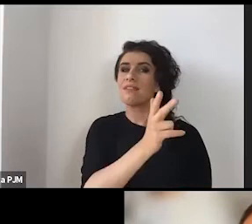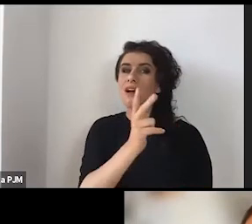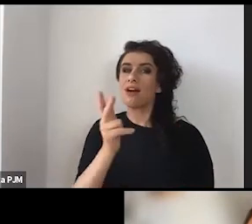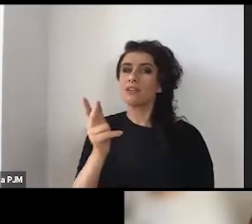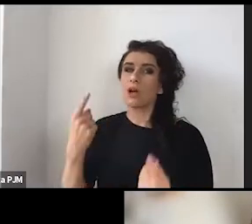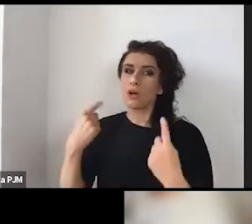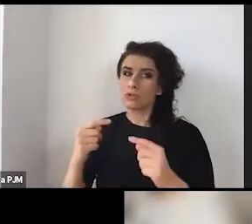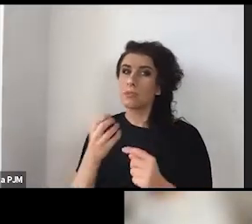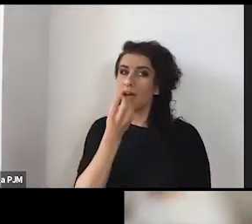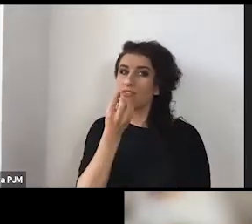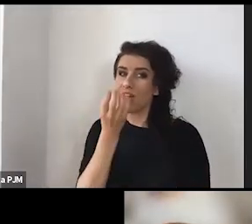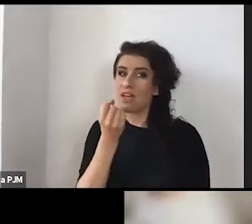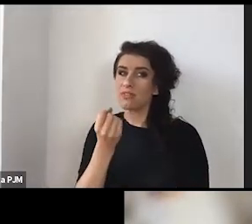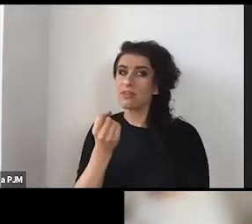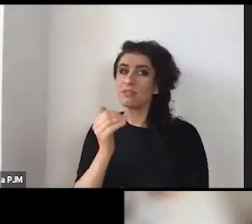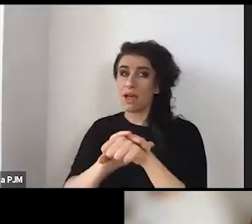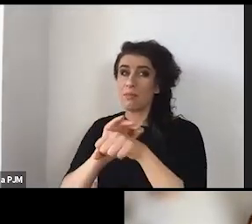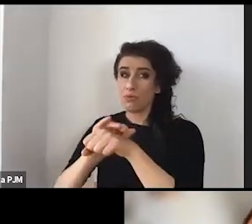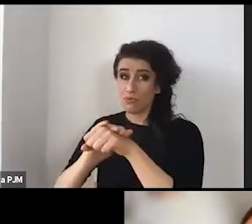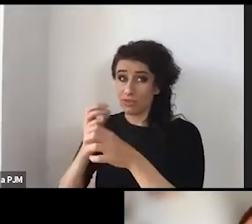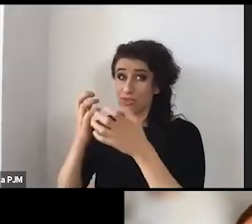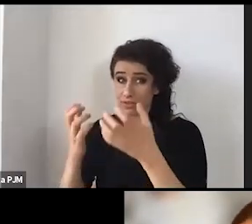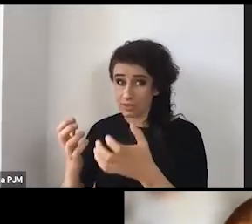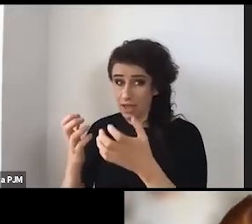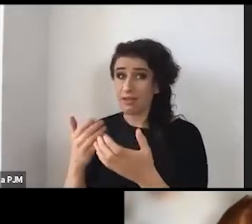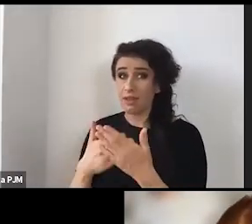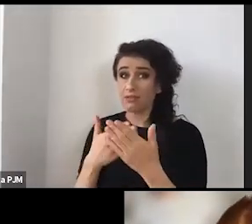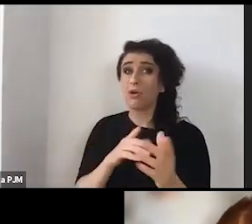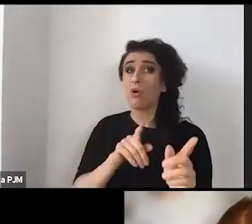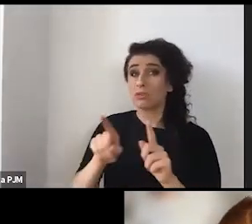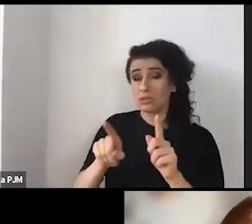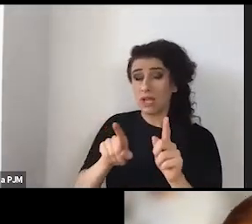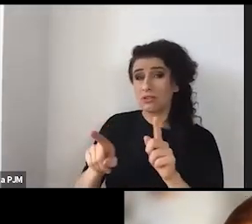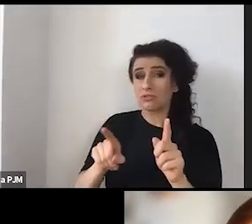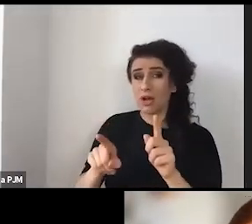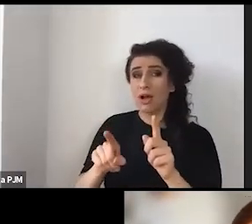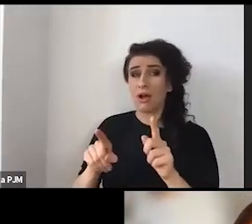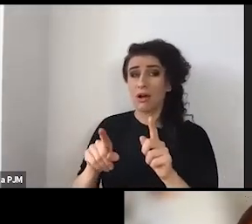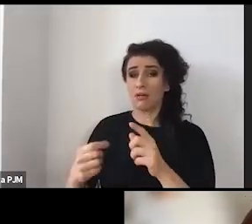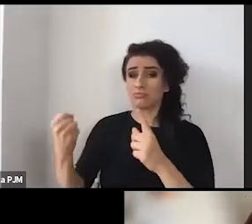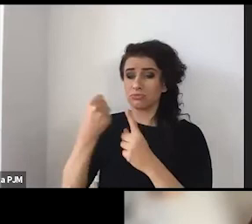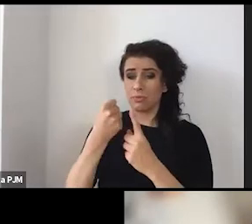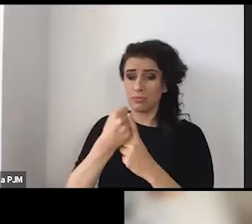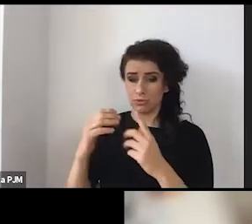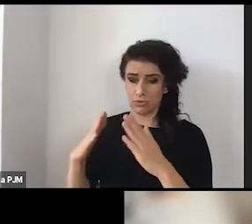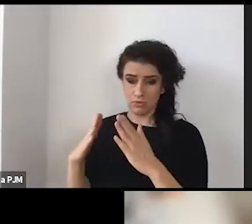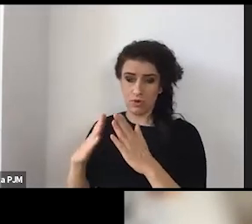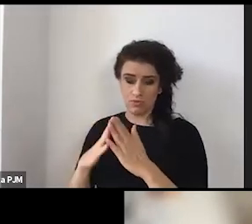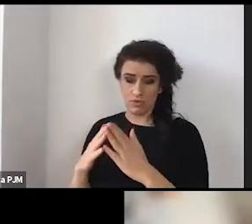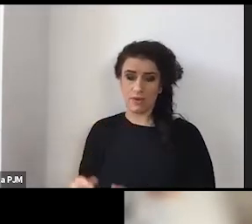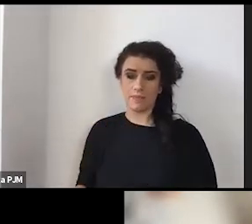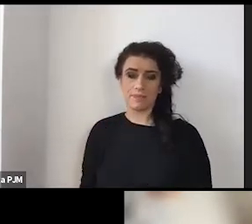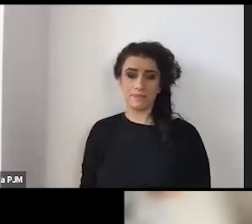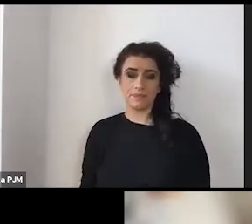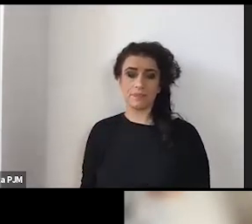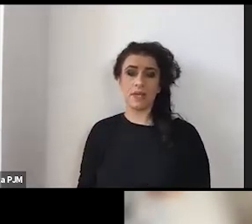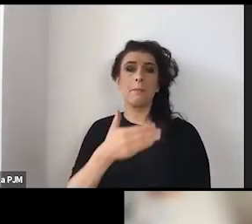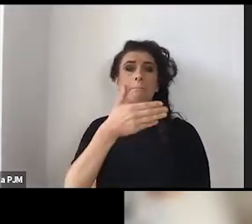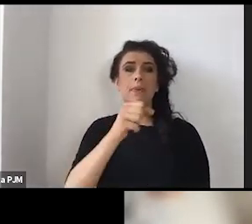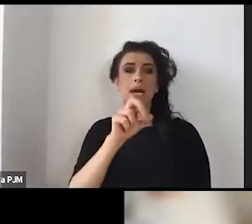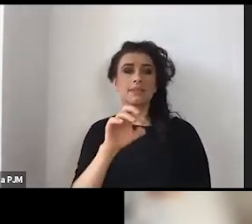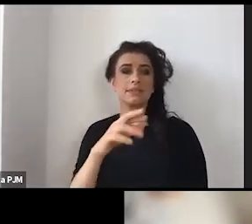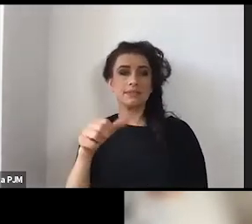Very nice questions from Martina. It is really interesting how you put violence as a root cause for other